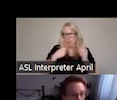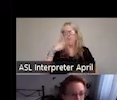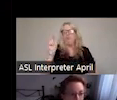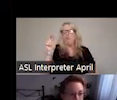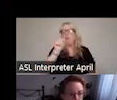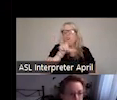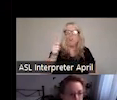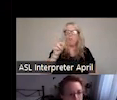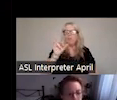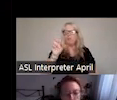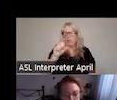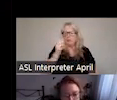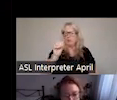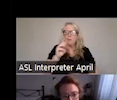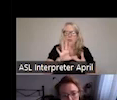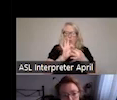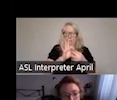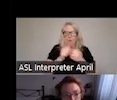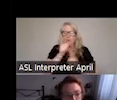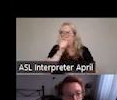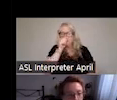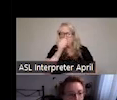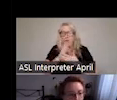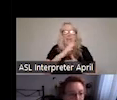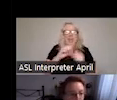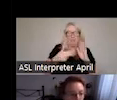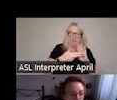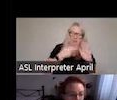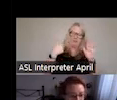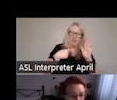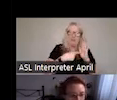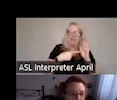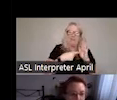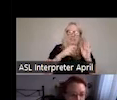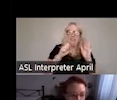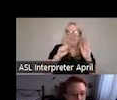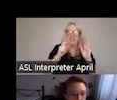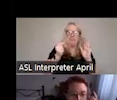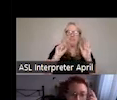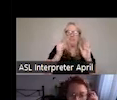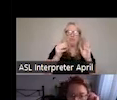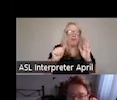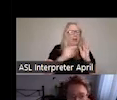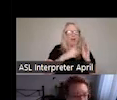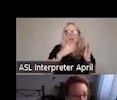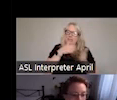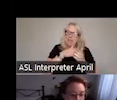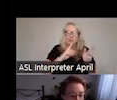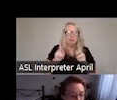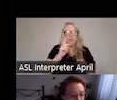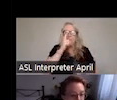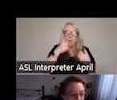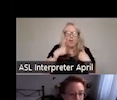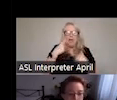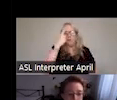Jam, is the relationship between privacy rights and stigma. There's still so much stigma against people with any sort of mental